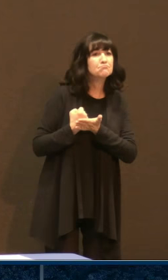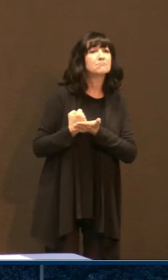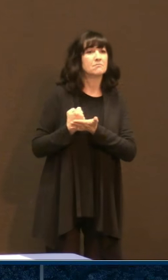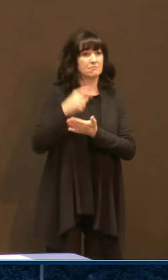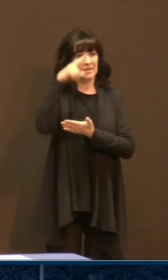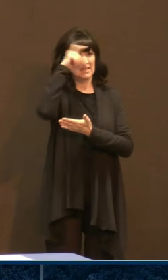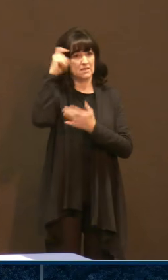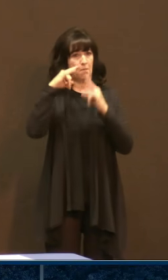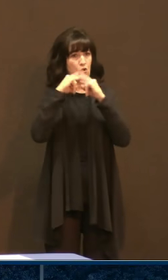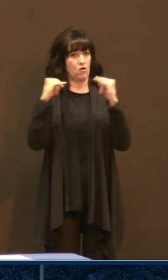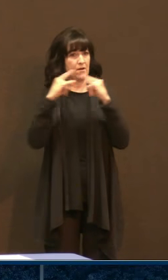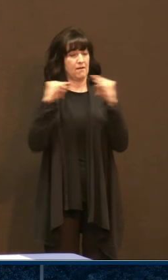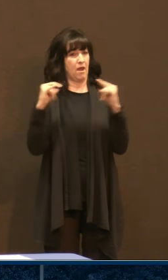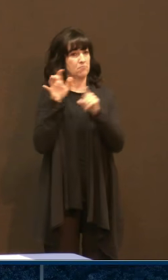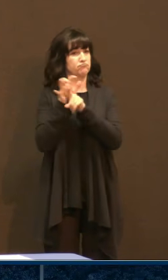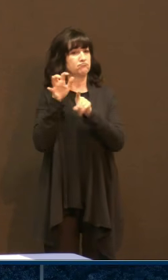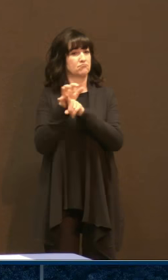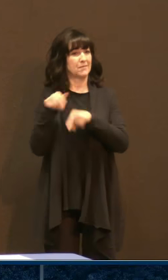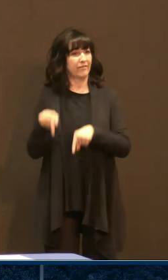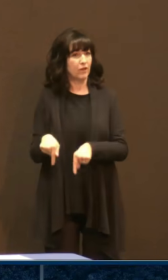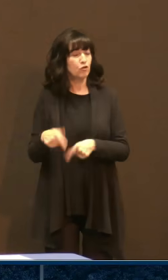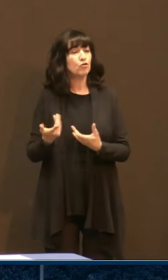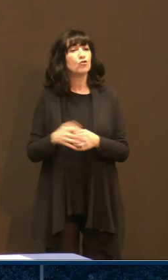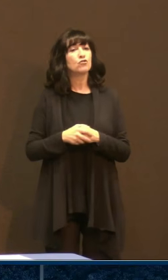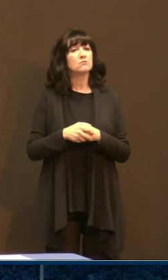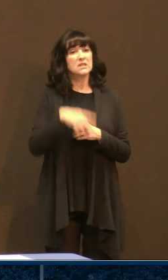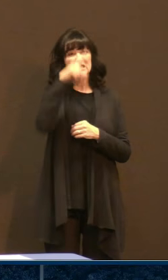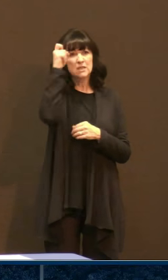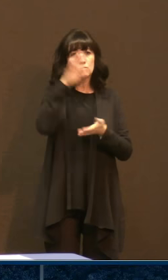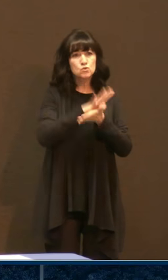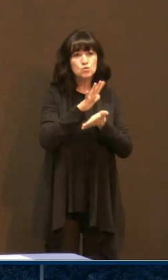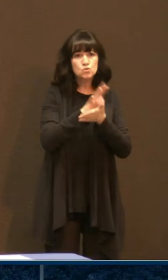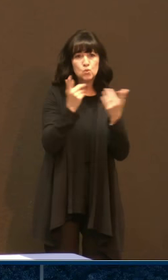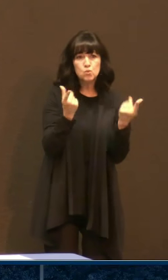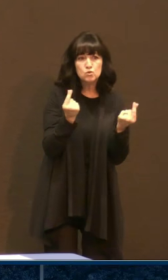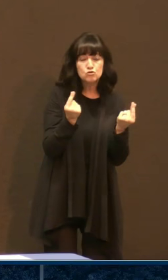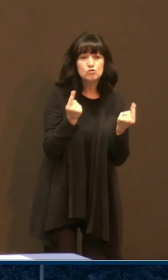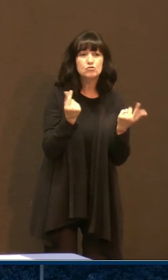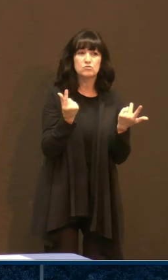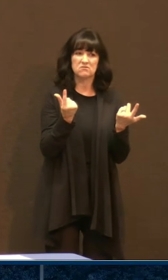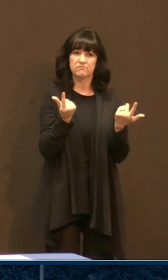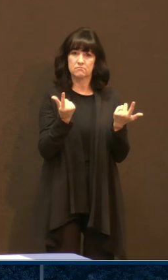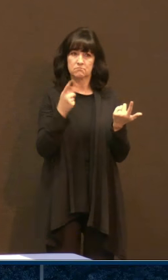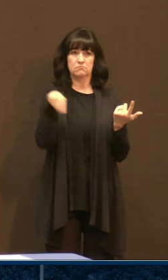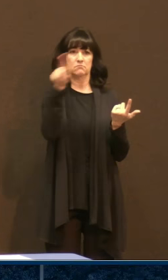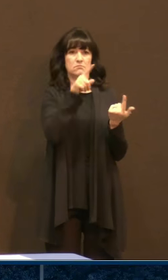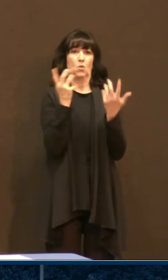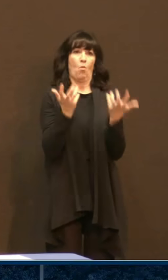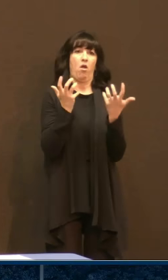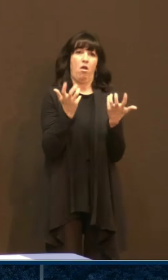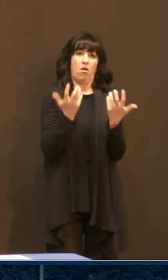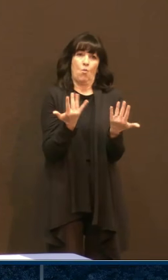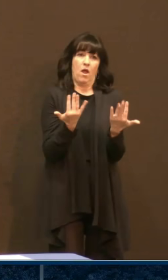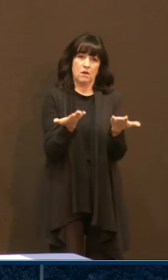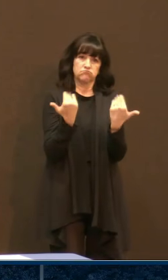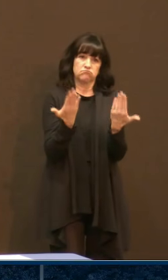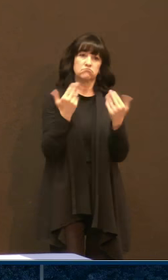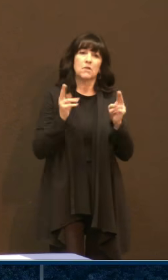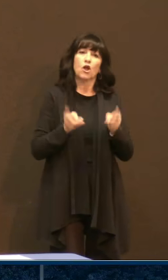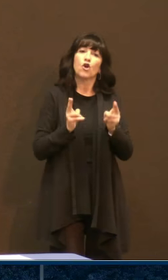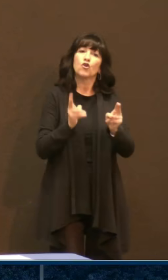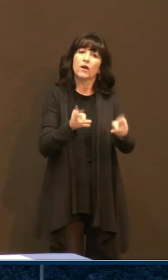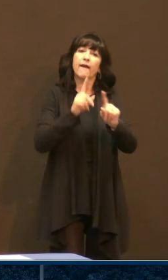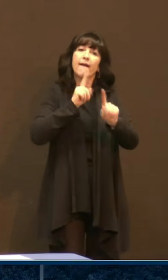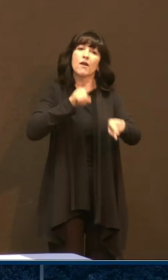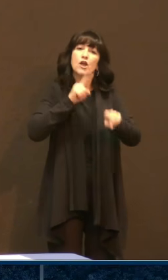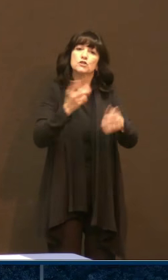camps, summer school? All of those questions need to be answered. So I don't have a specific